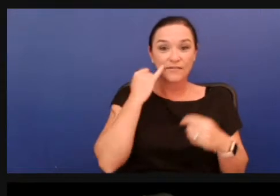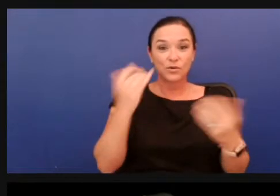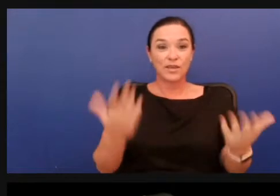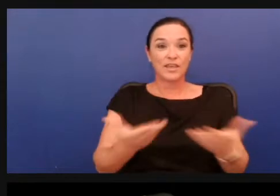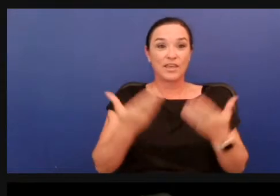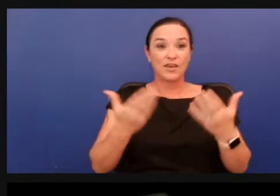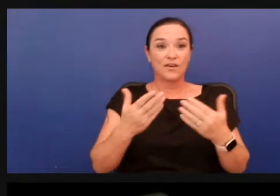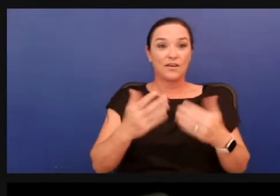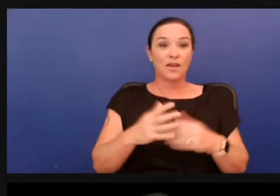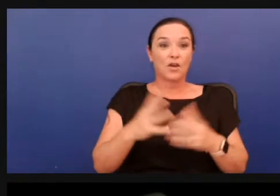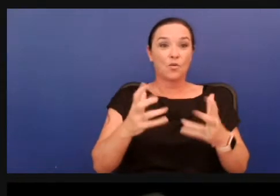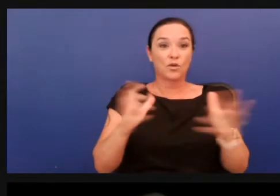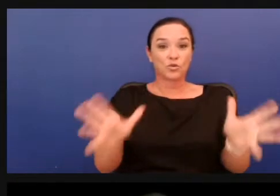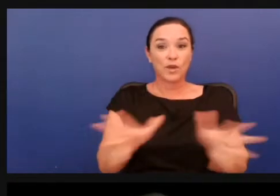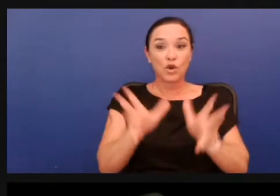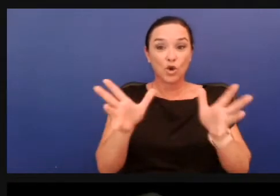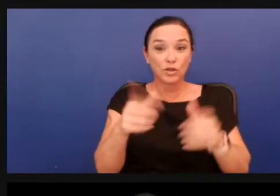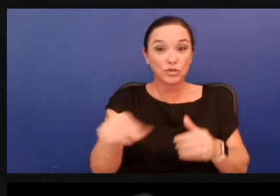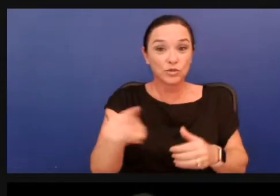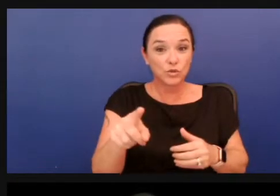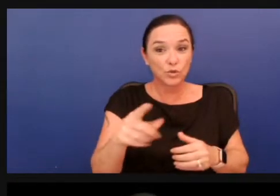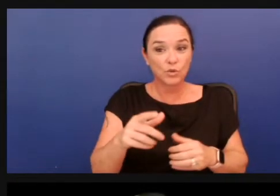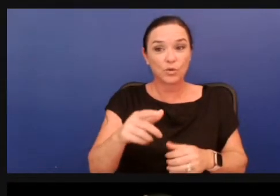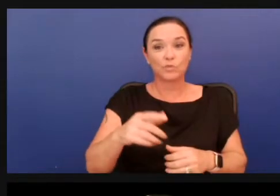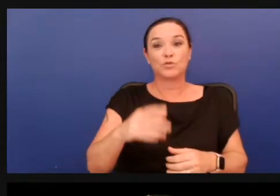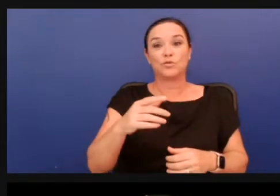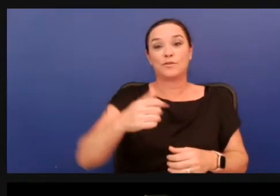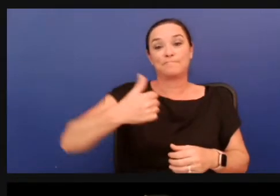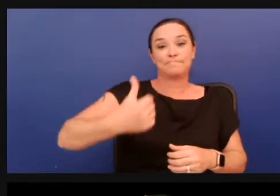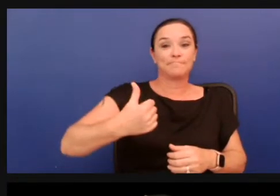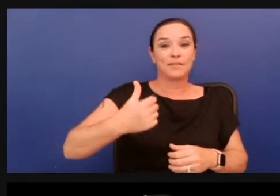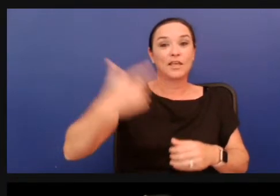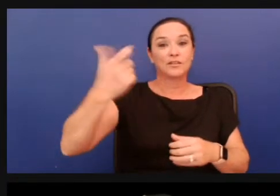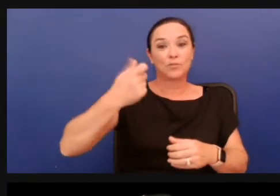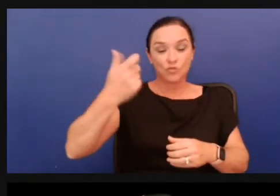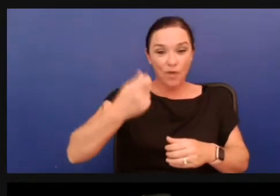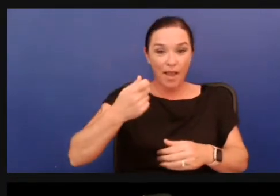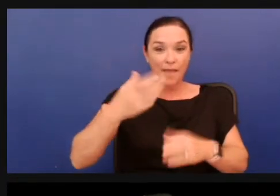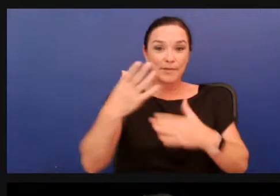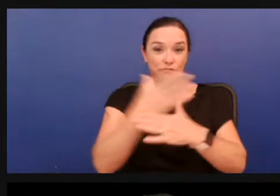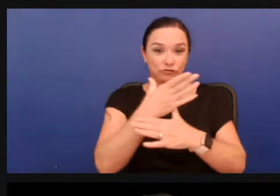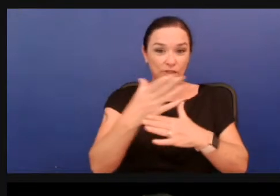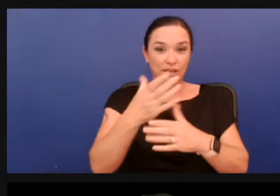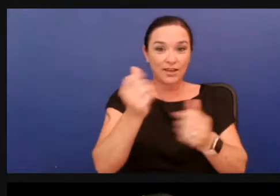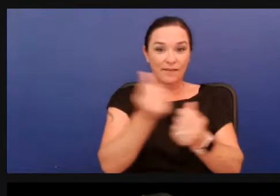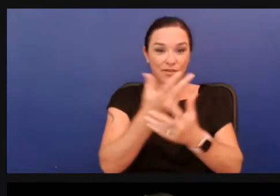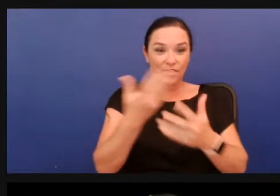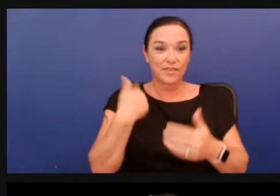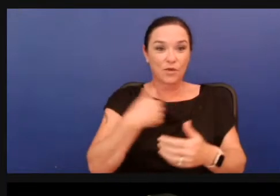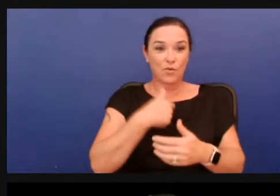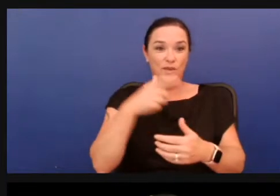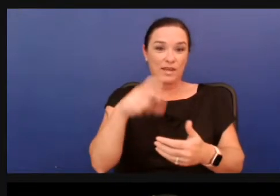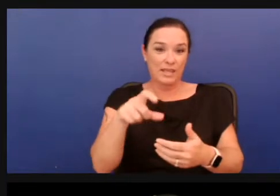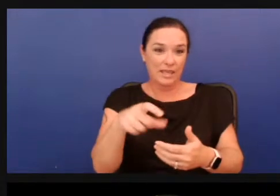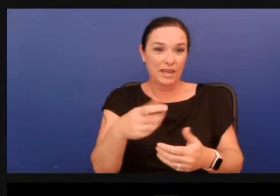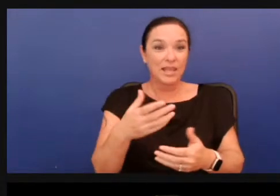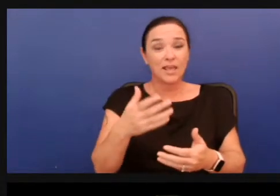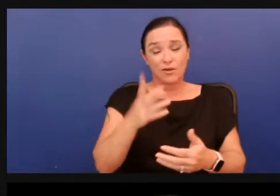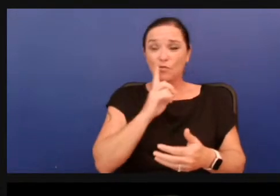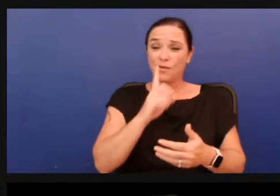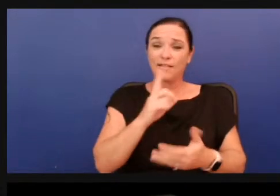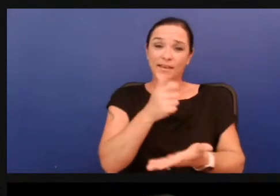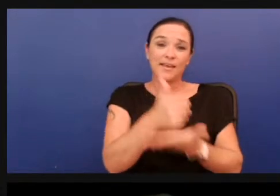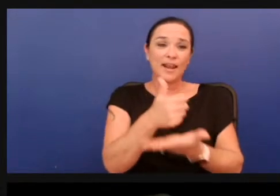first I want to encourage you to like, subscribe, and share and all that jazz that everybody talks about. It really does help